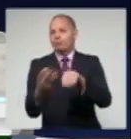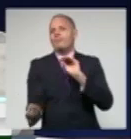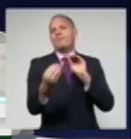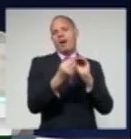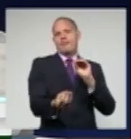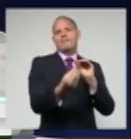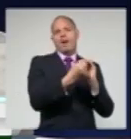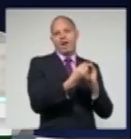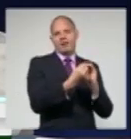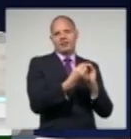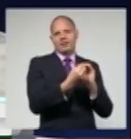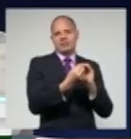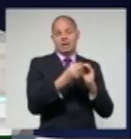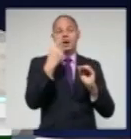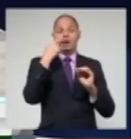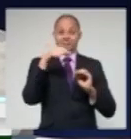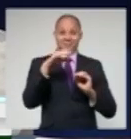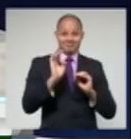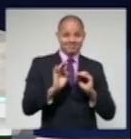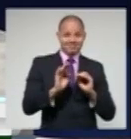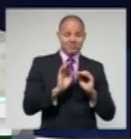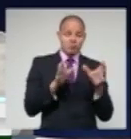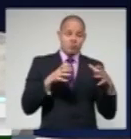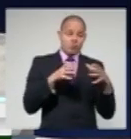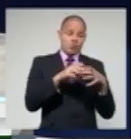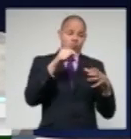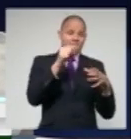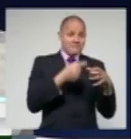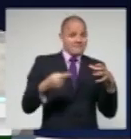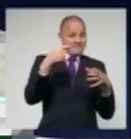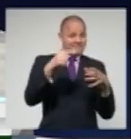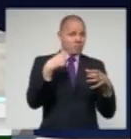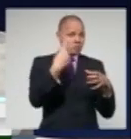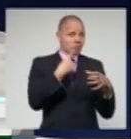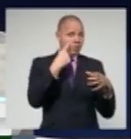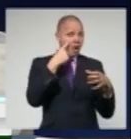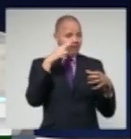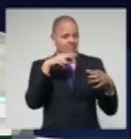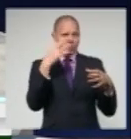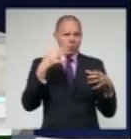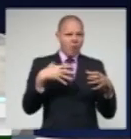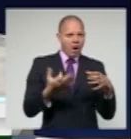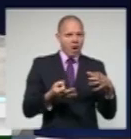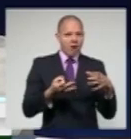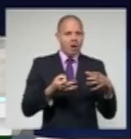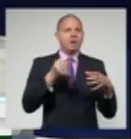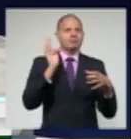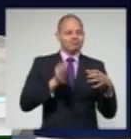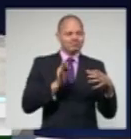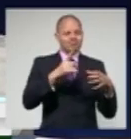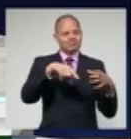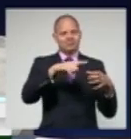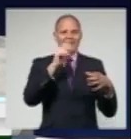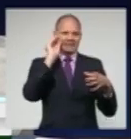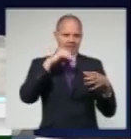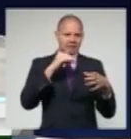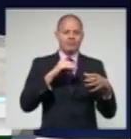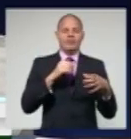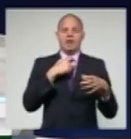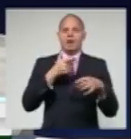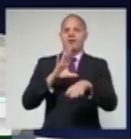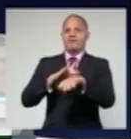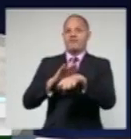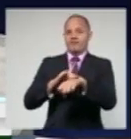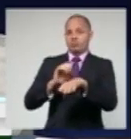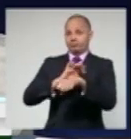at the moment of the test. This figure therefore means that a 61% of all confirmed cases in Cuba